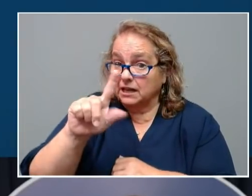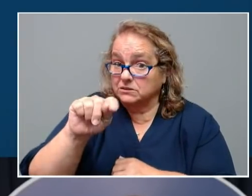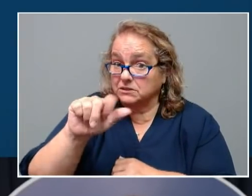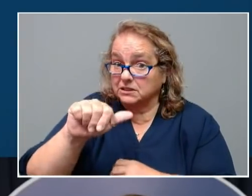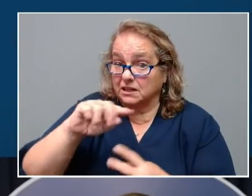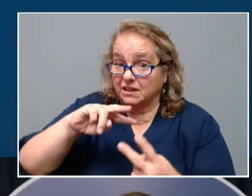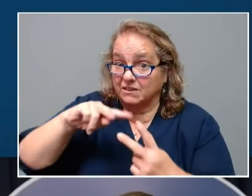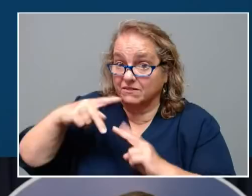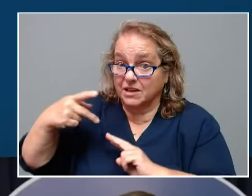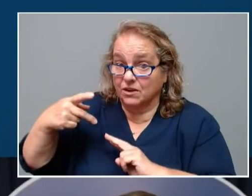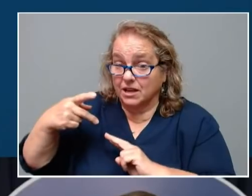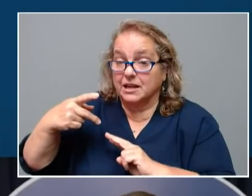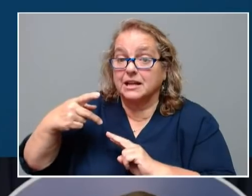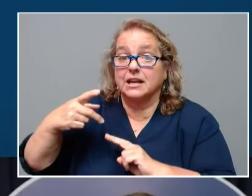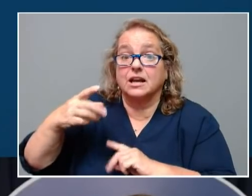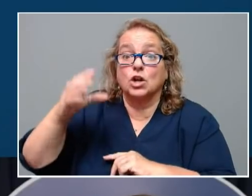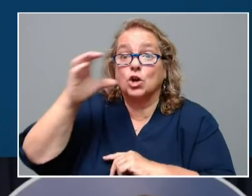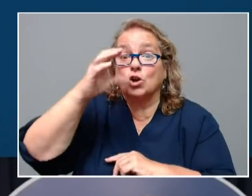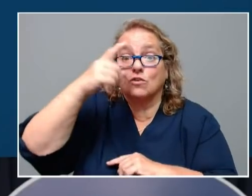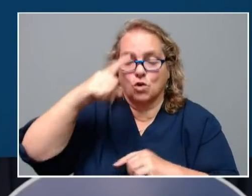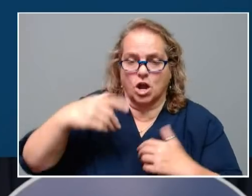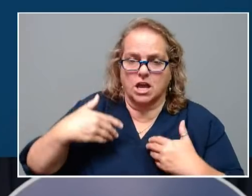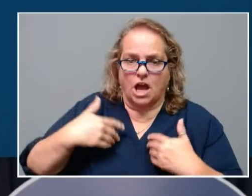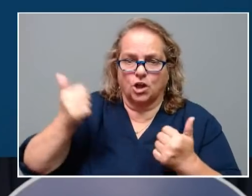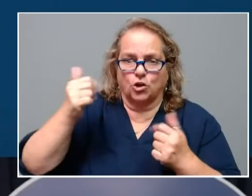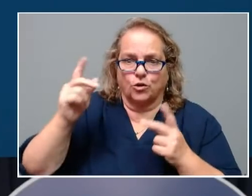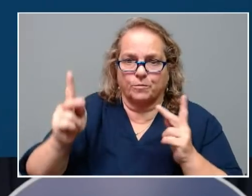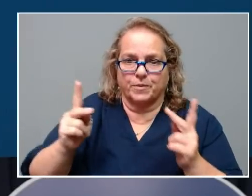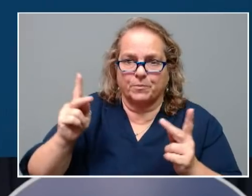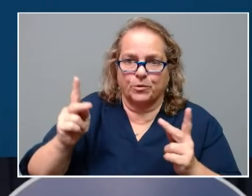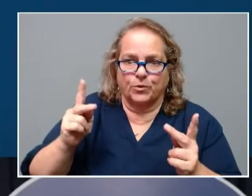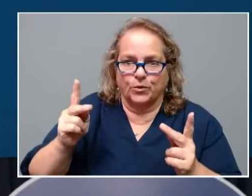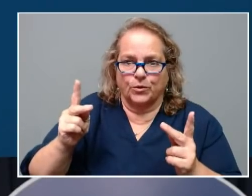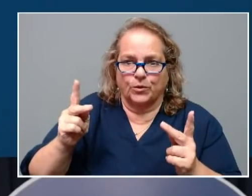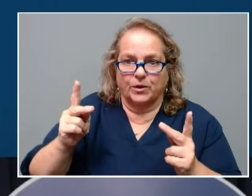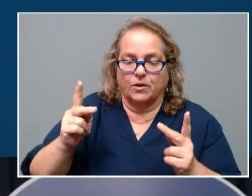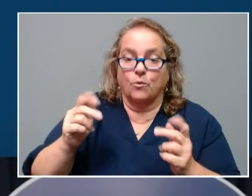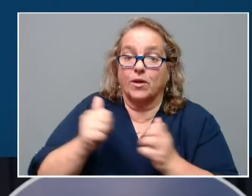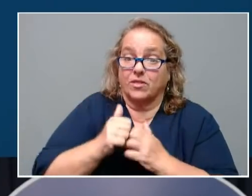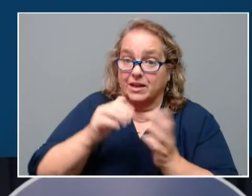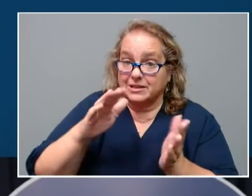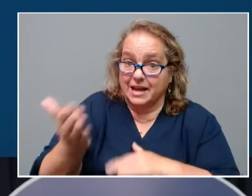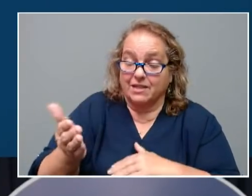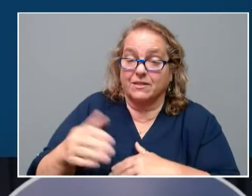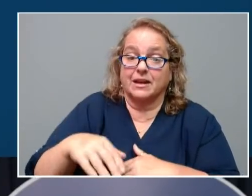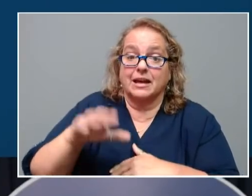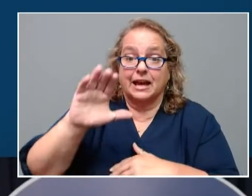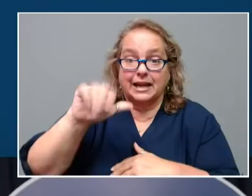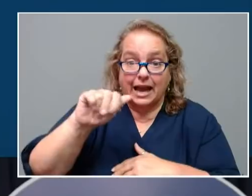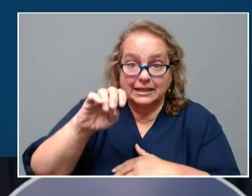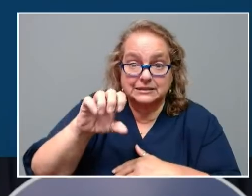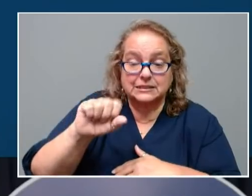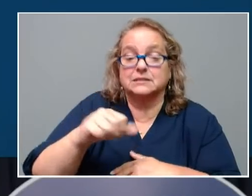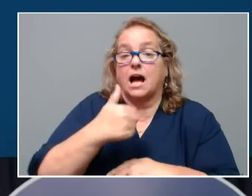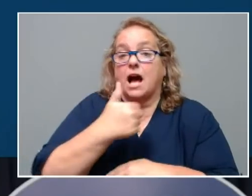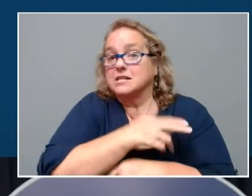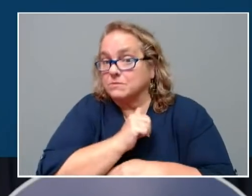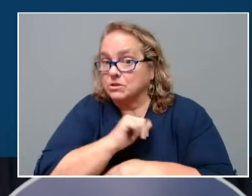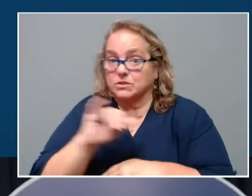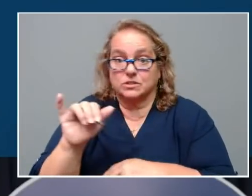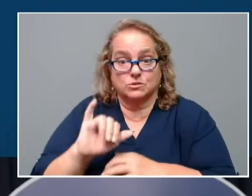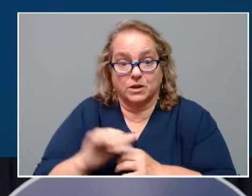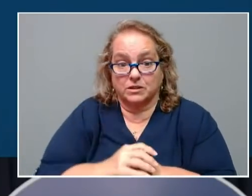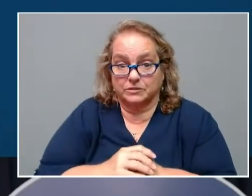people, not just with cases and hospitalizations, but with death. Let's put up the age distribution of